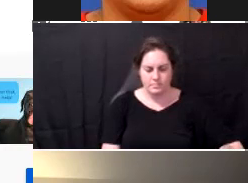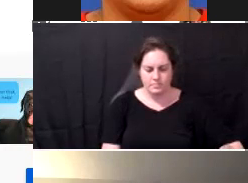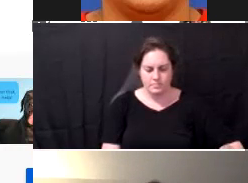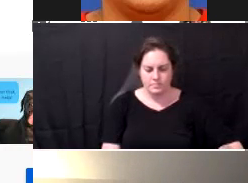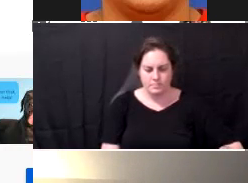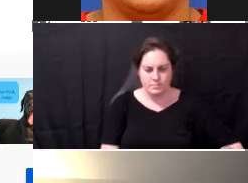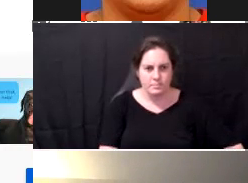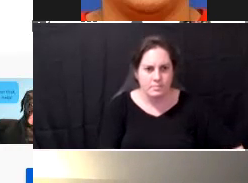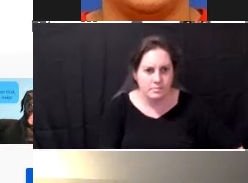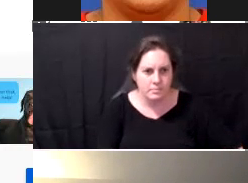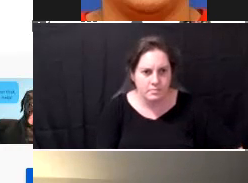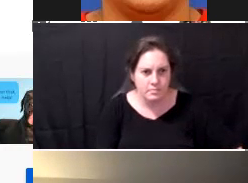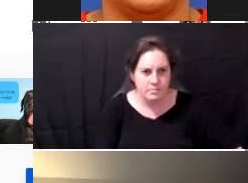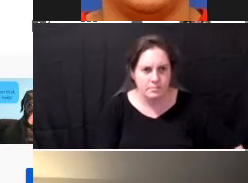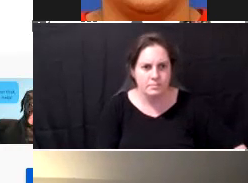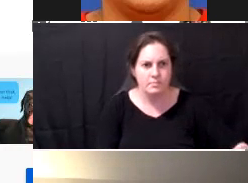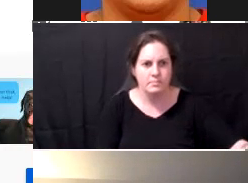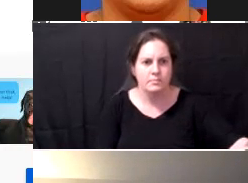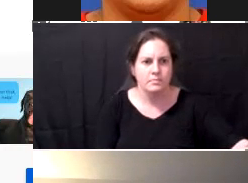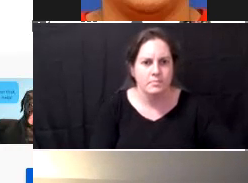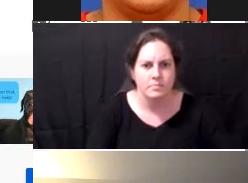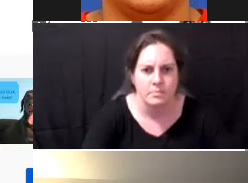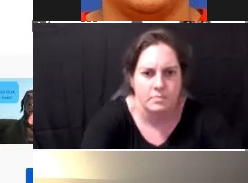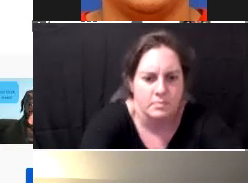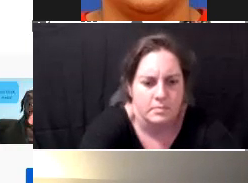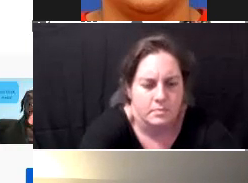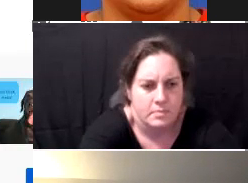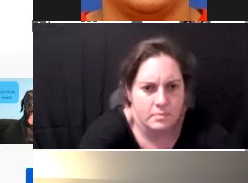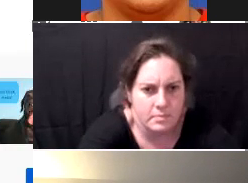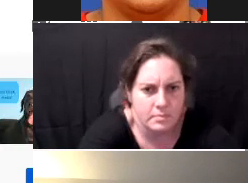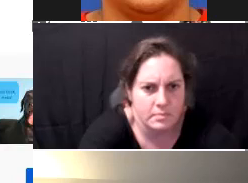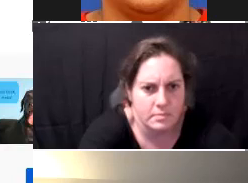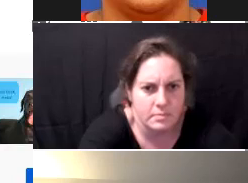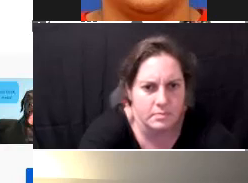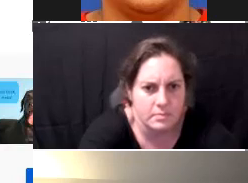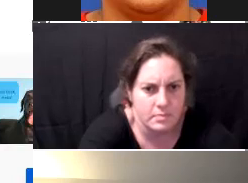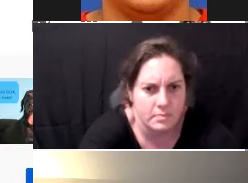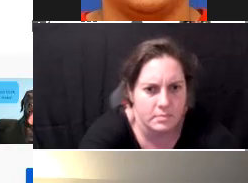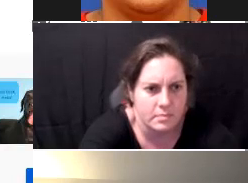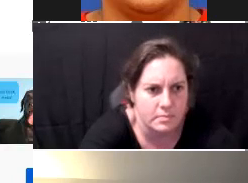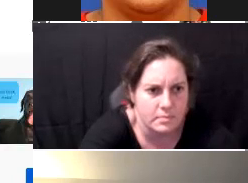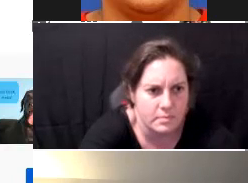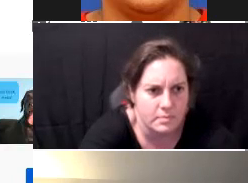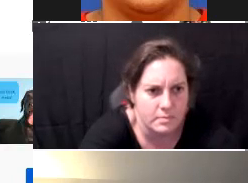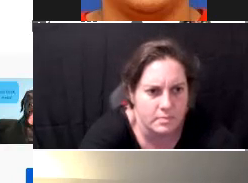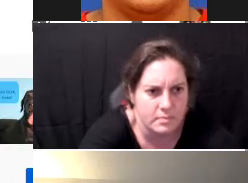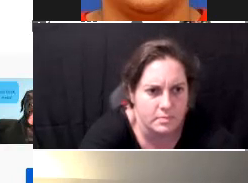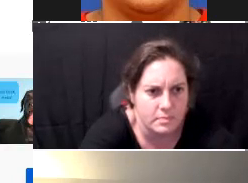Okay, our last type of graph is the acceleration versus time graph. Our symbol for acceleration is